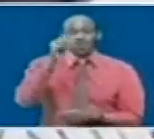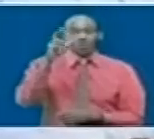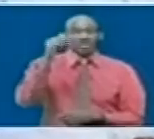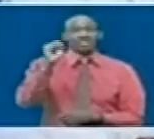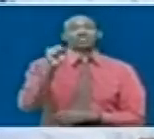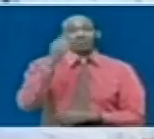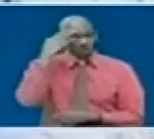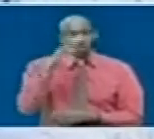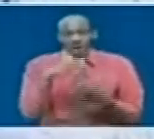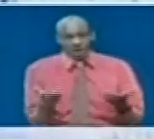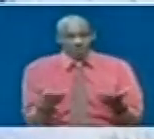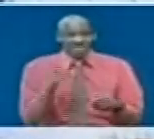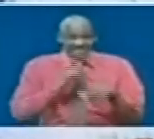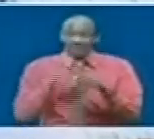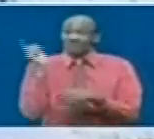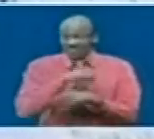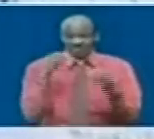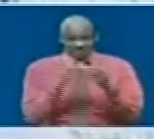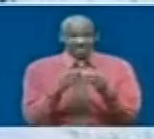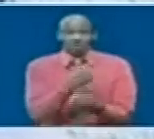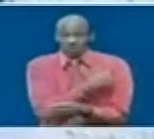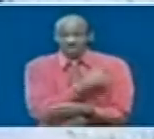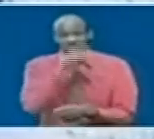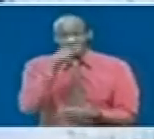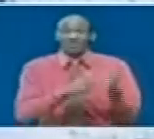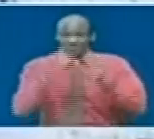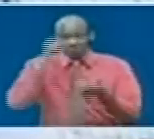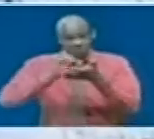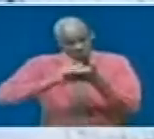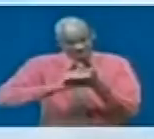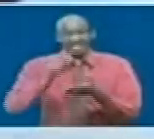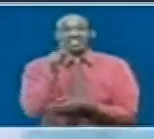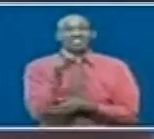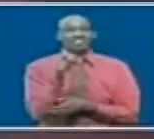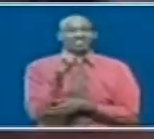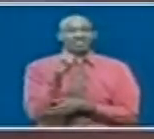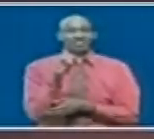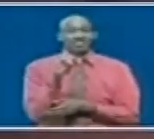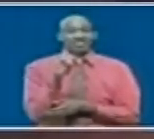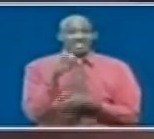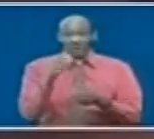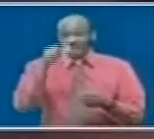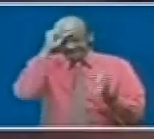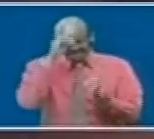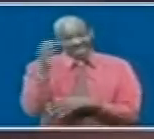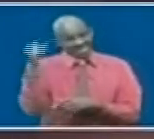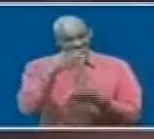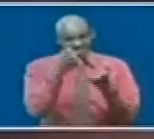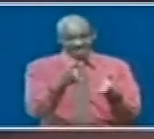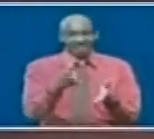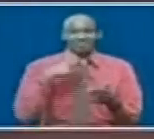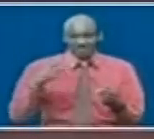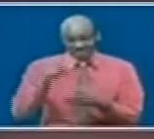unknown. At the end of the meeting, the doctors themselves refused to sign the return to work formula. Hata uwepo wa Gavana Joho,